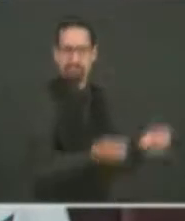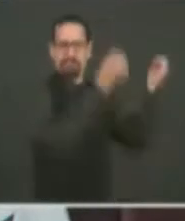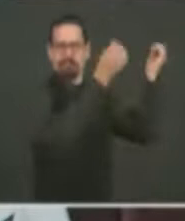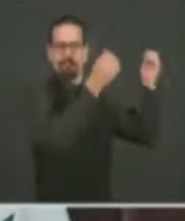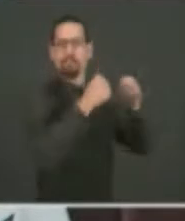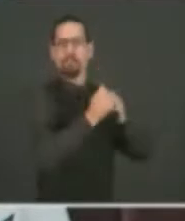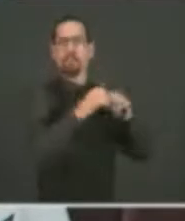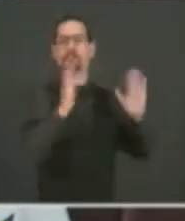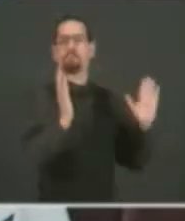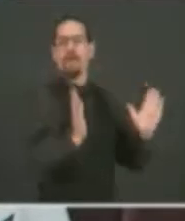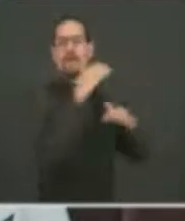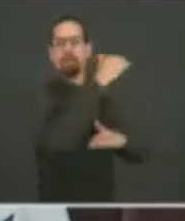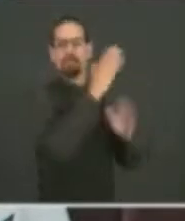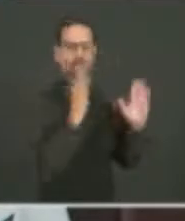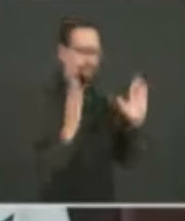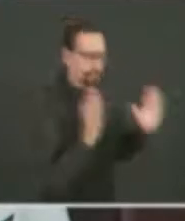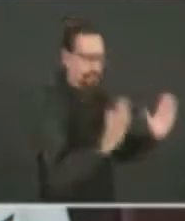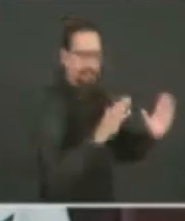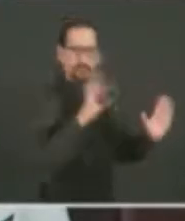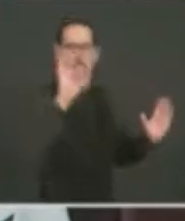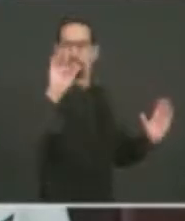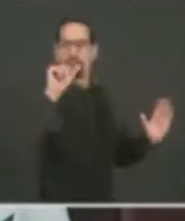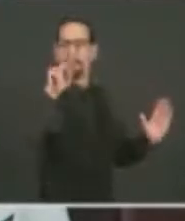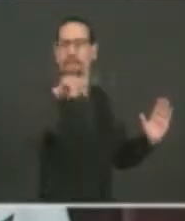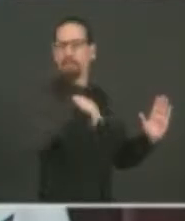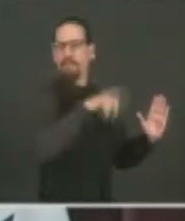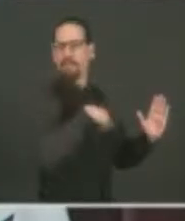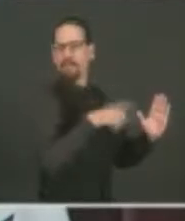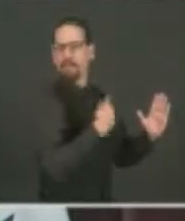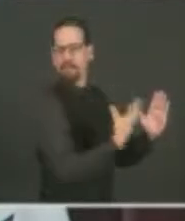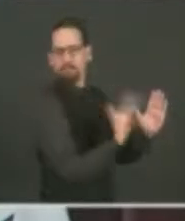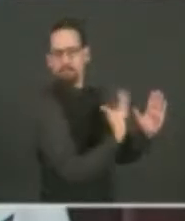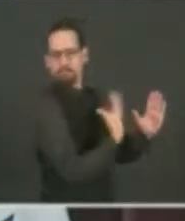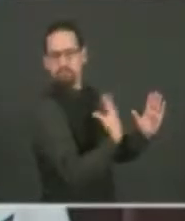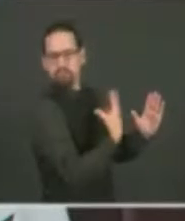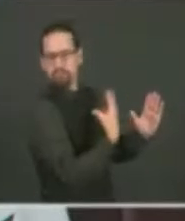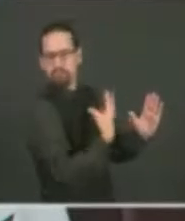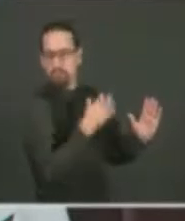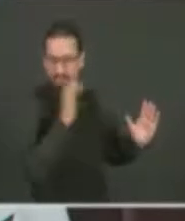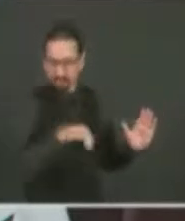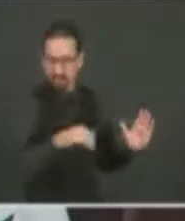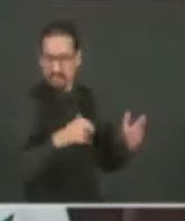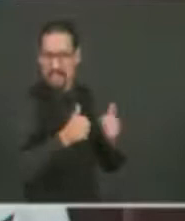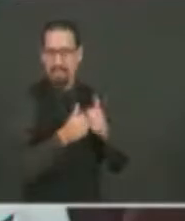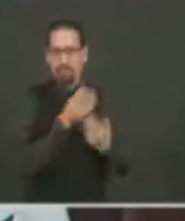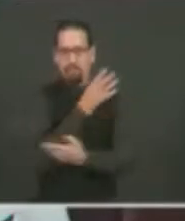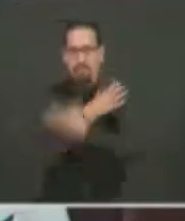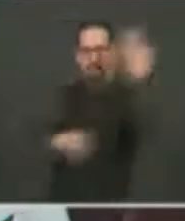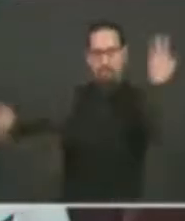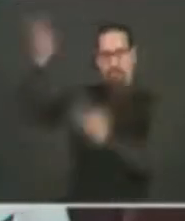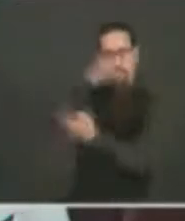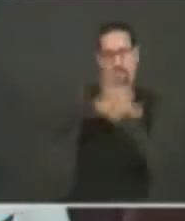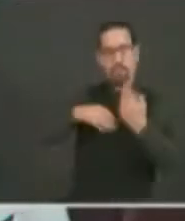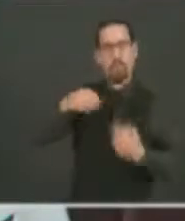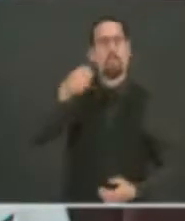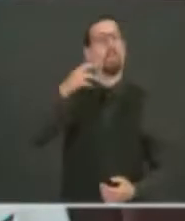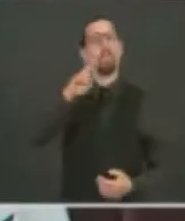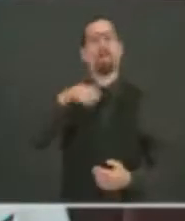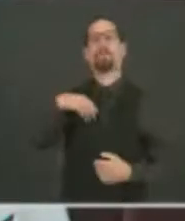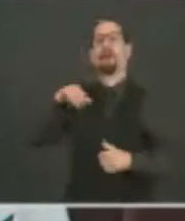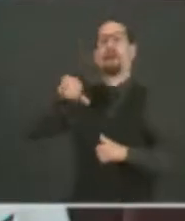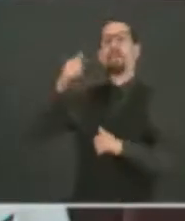filters. The experts from Harvard, from UMass, from